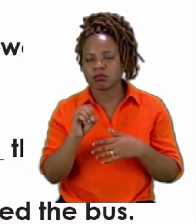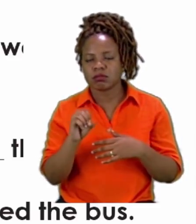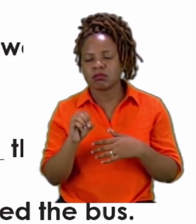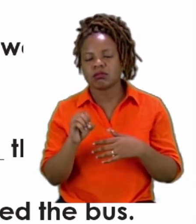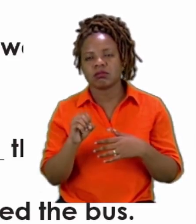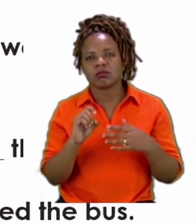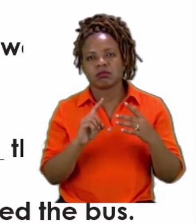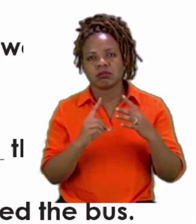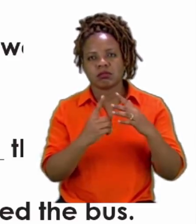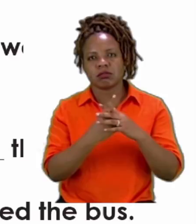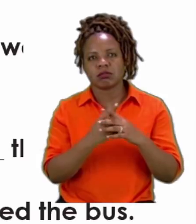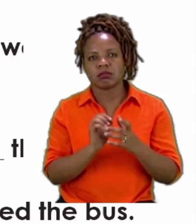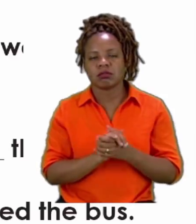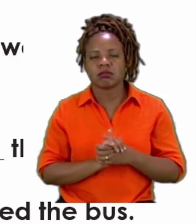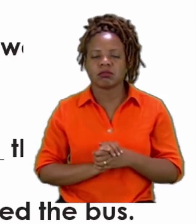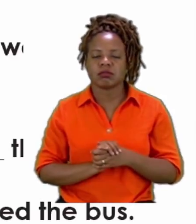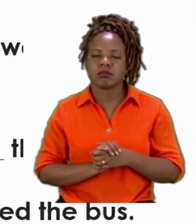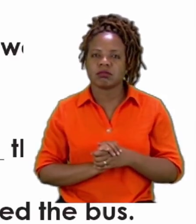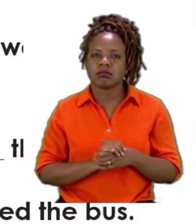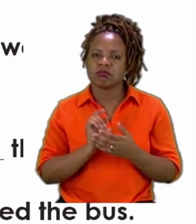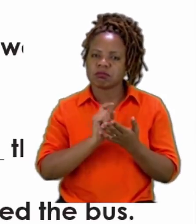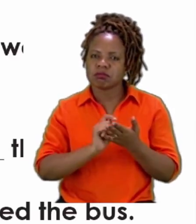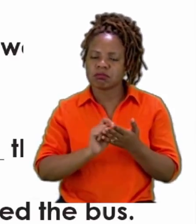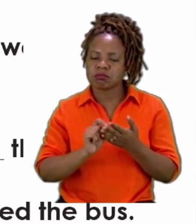Please fill in the one that you think is correct.